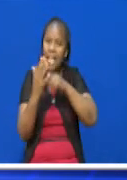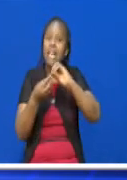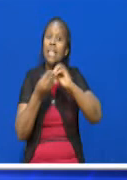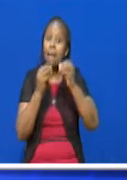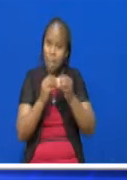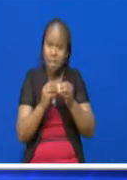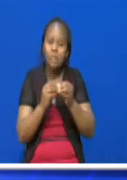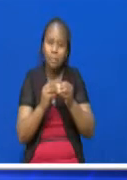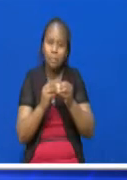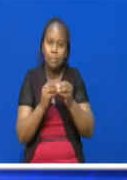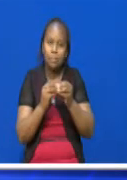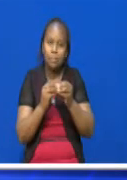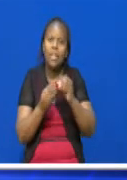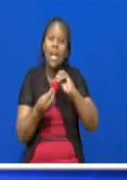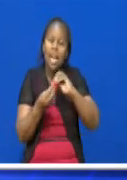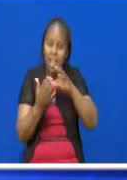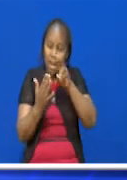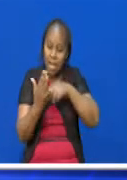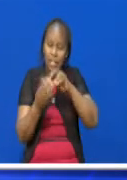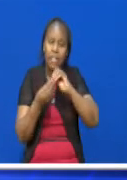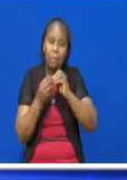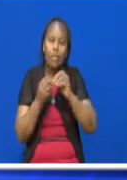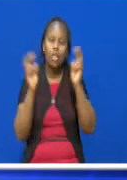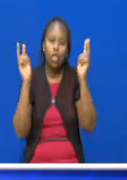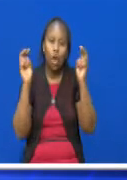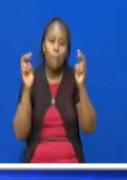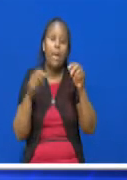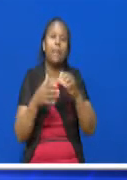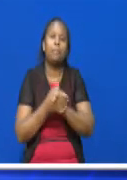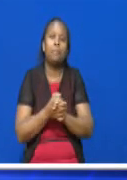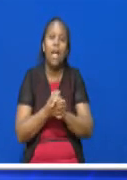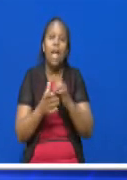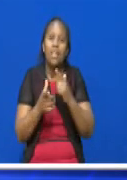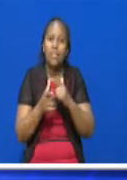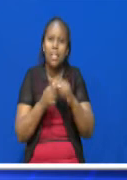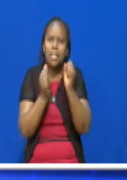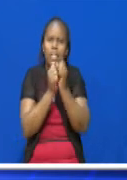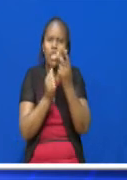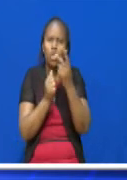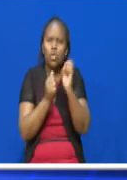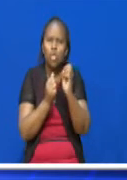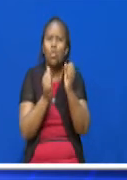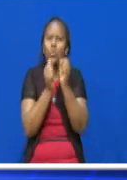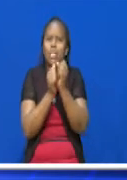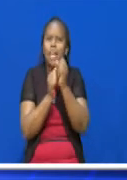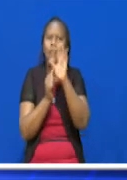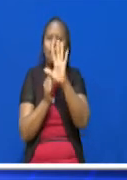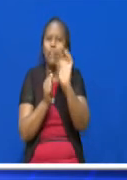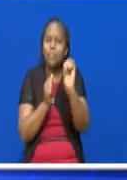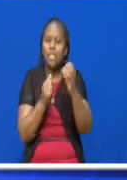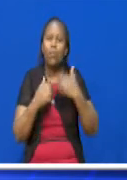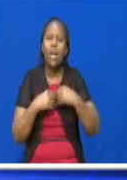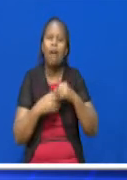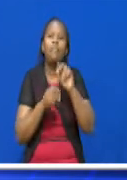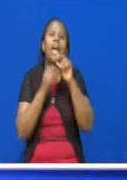Yeah, reading numbers will be the key topic of that day. 10:20 to 10:50, we have the